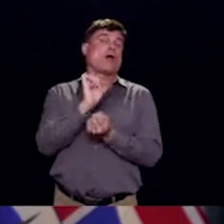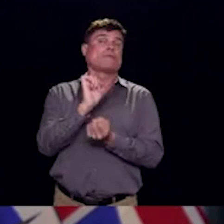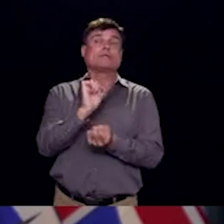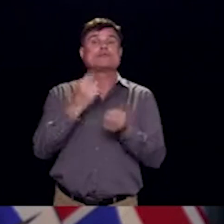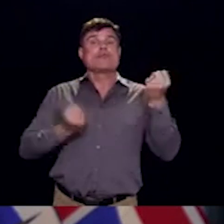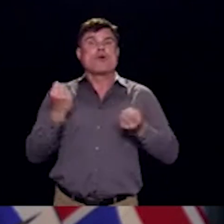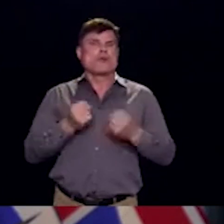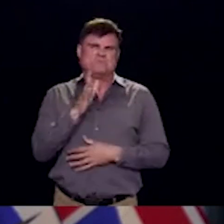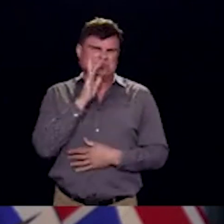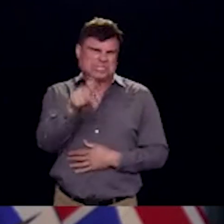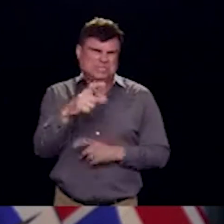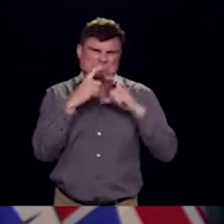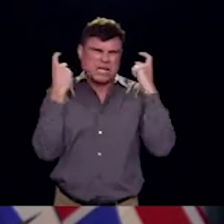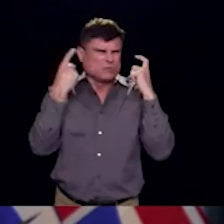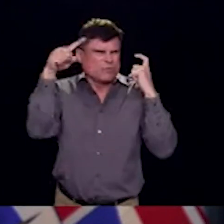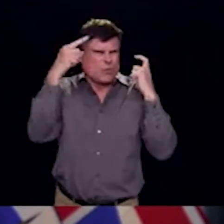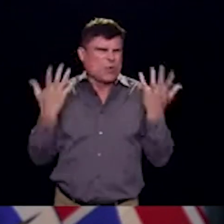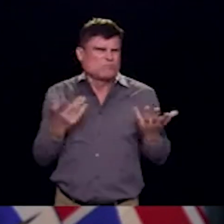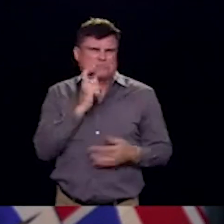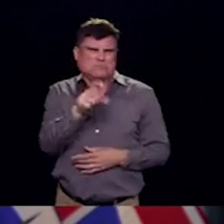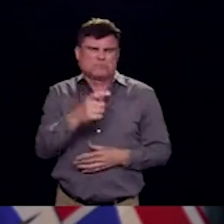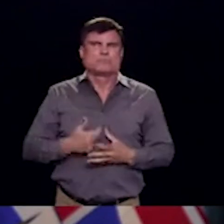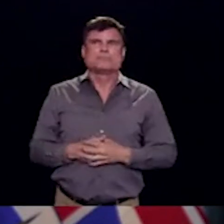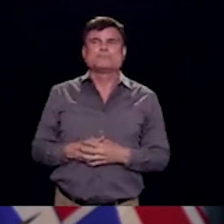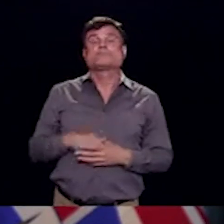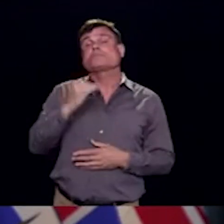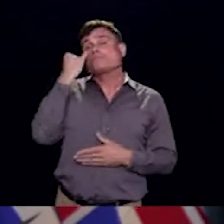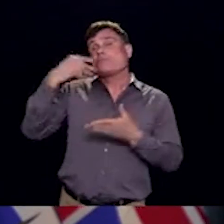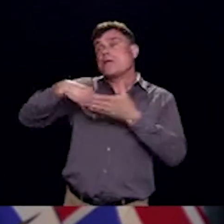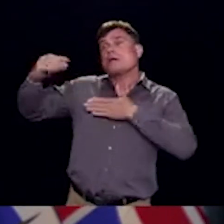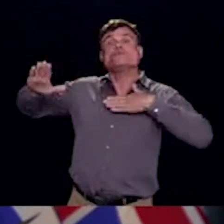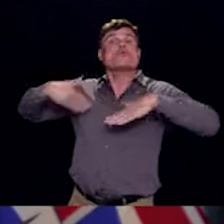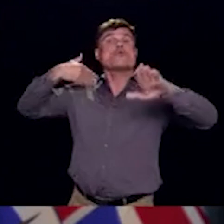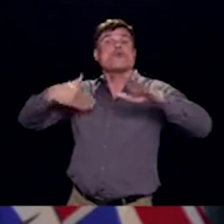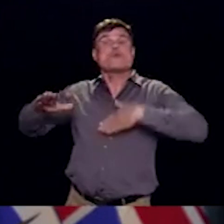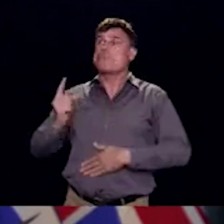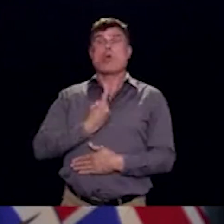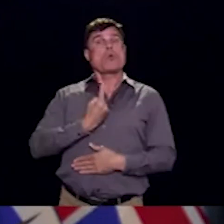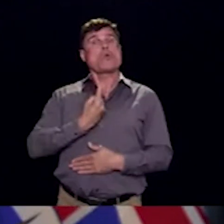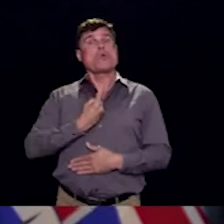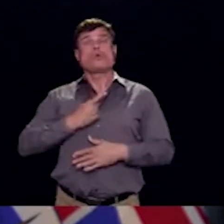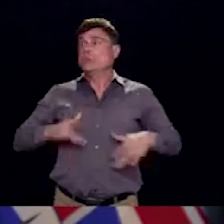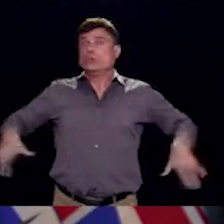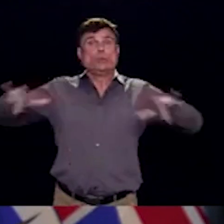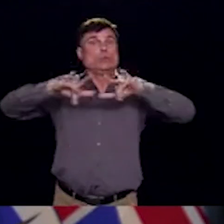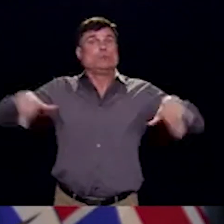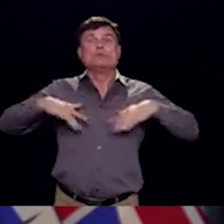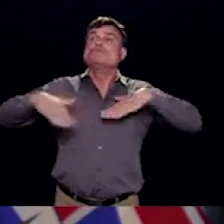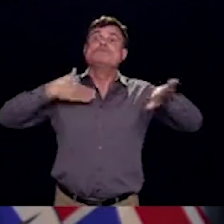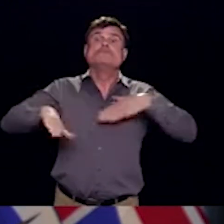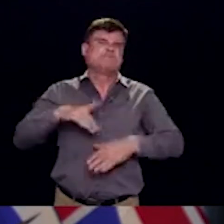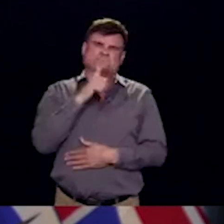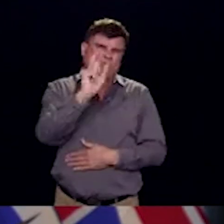those situations, it's not needed, but we should have one with us all the time so that we can wear them in